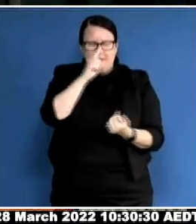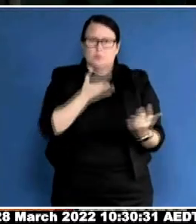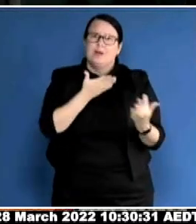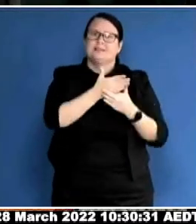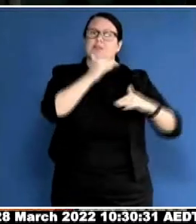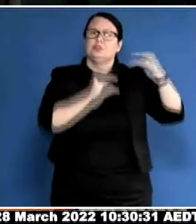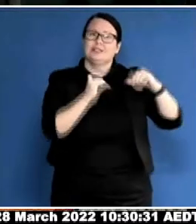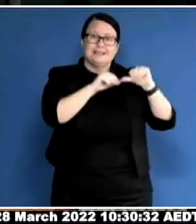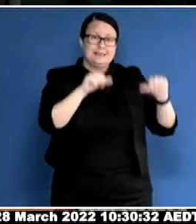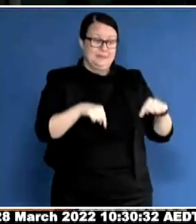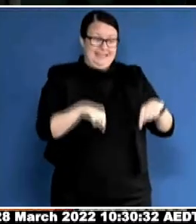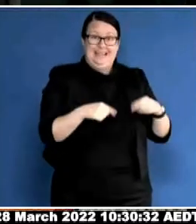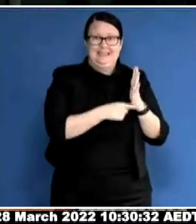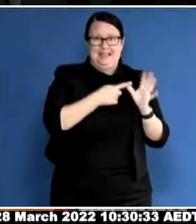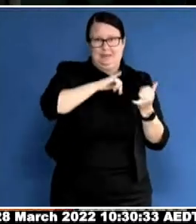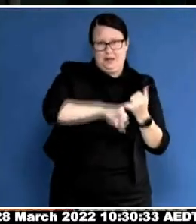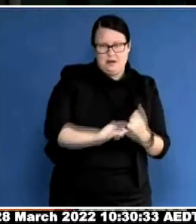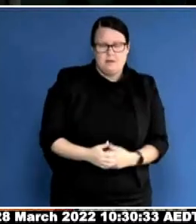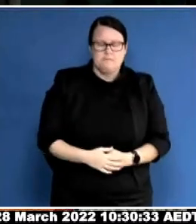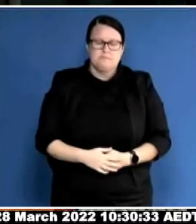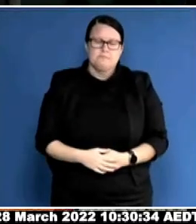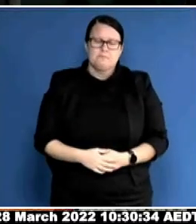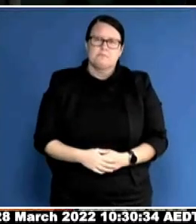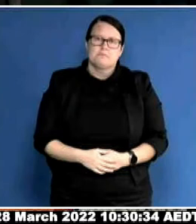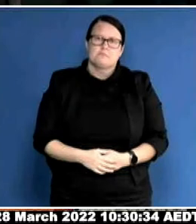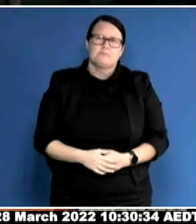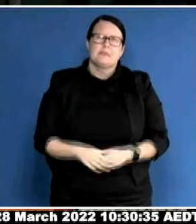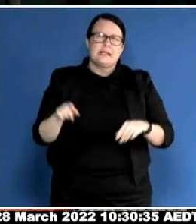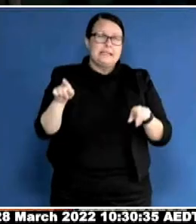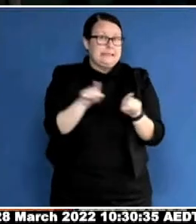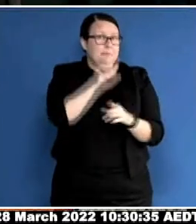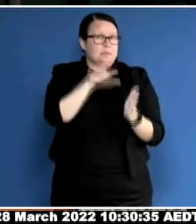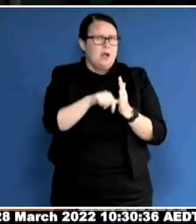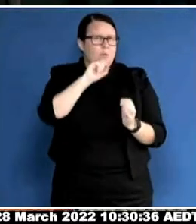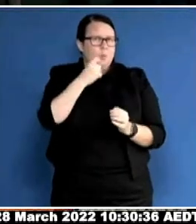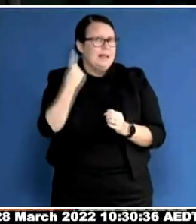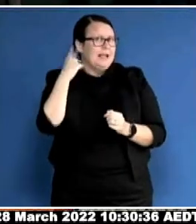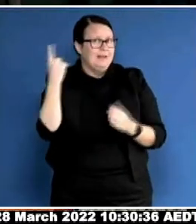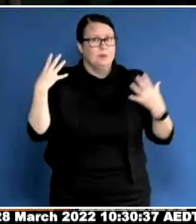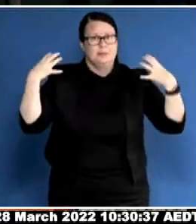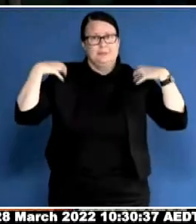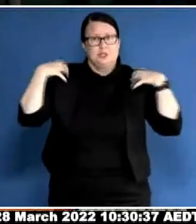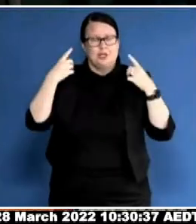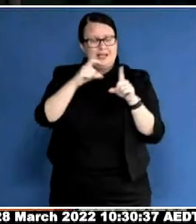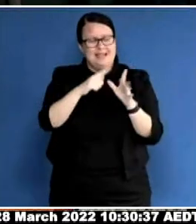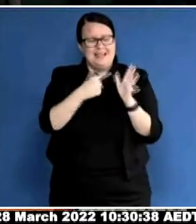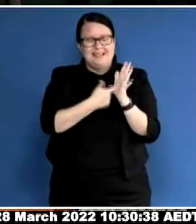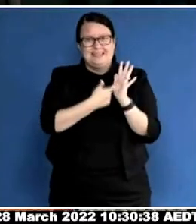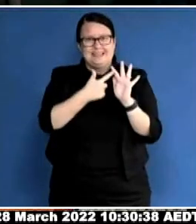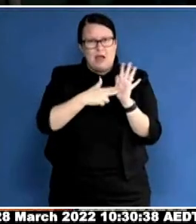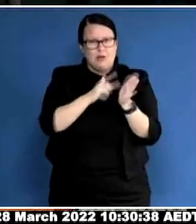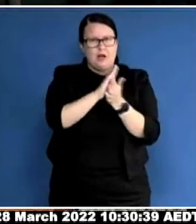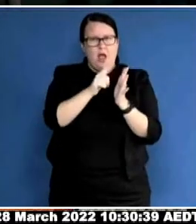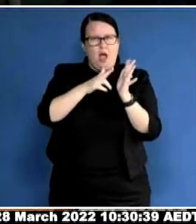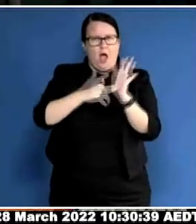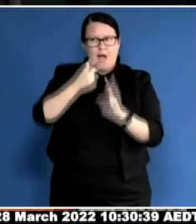Tasmania. We will also have the opportunity to hear from Commissioner Darren Hine. He's currently the Commissioner of Police, but